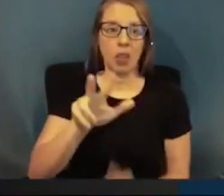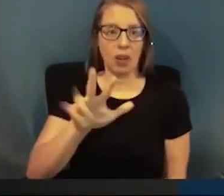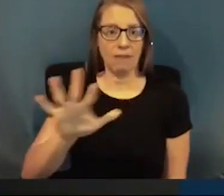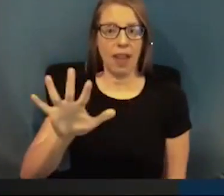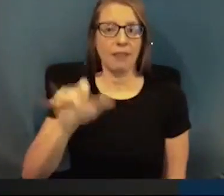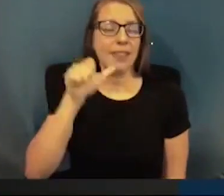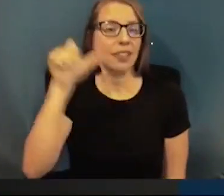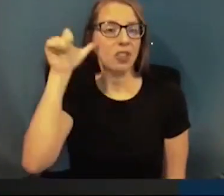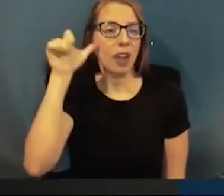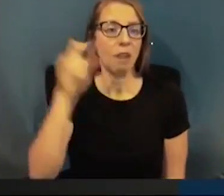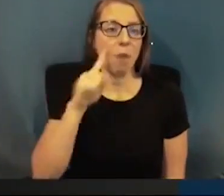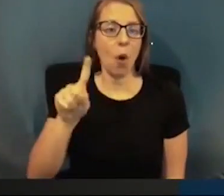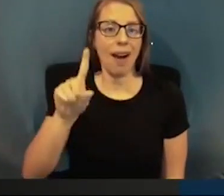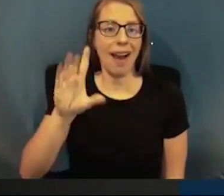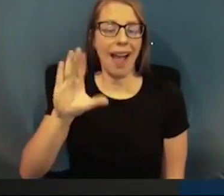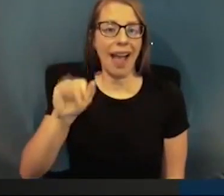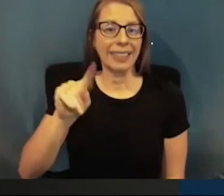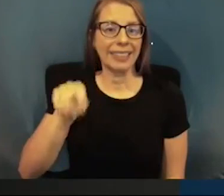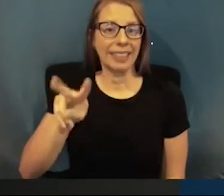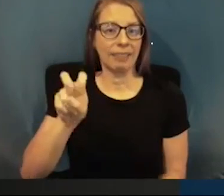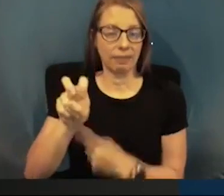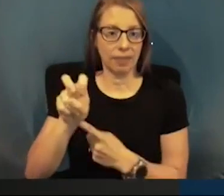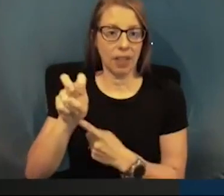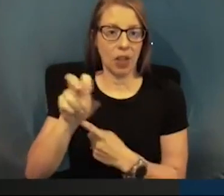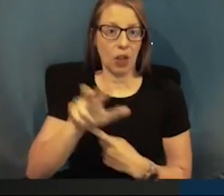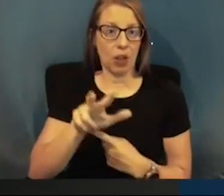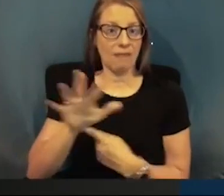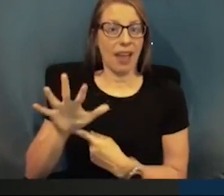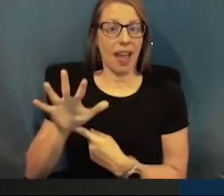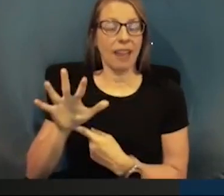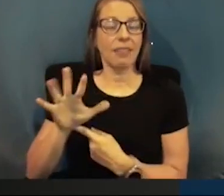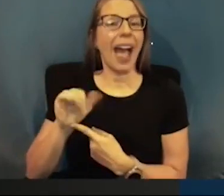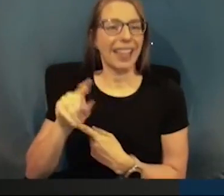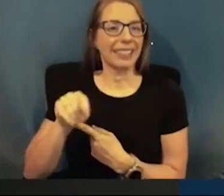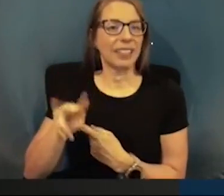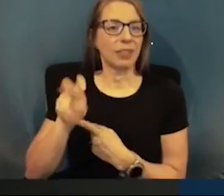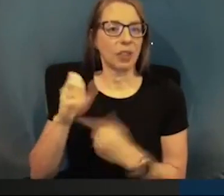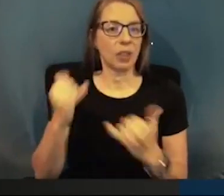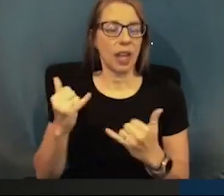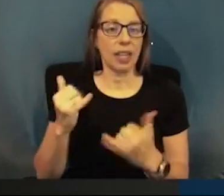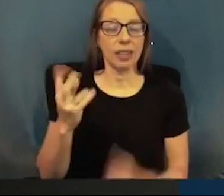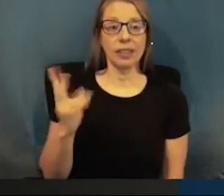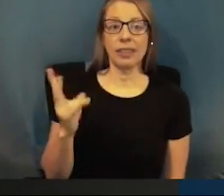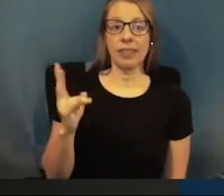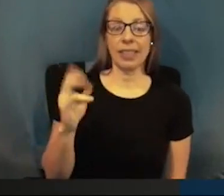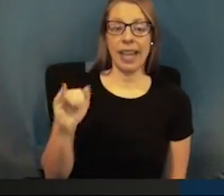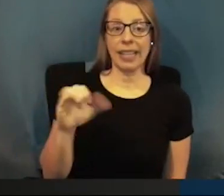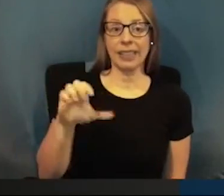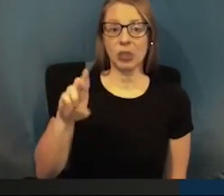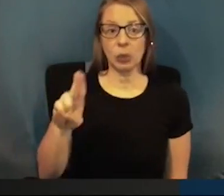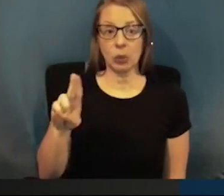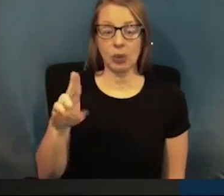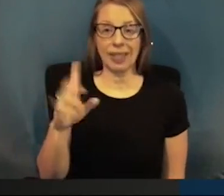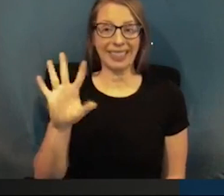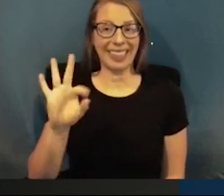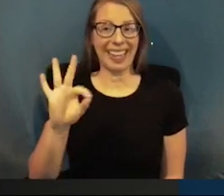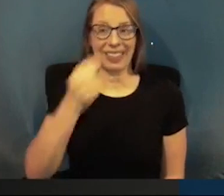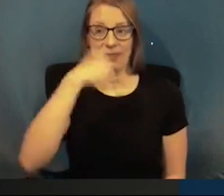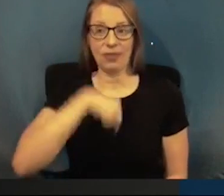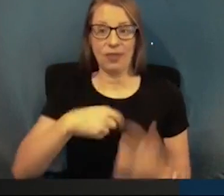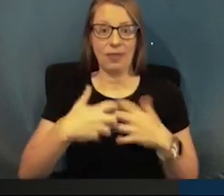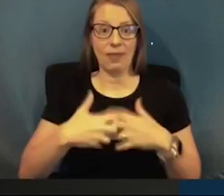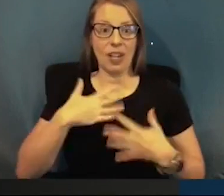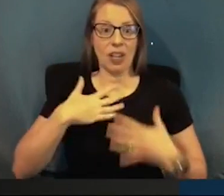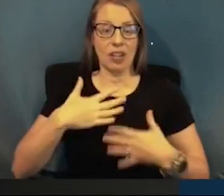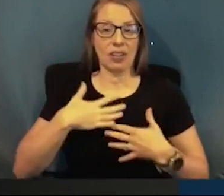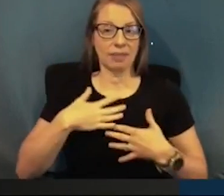for active infections. We have 35 today as well. 17 in the ICU, 9 on the ventilator. Again, I don't think too much of that has changed. And